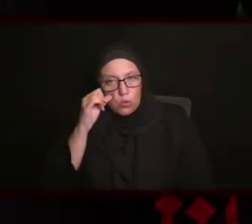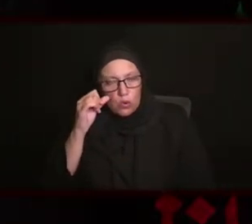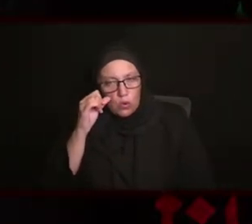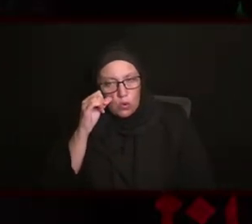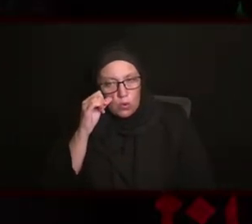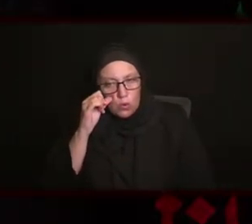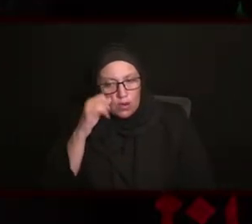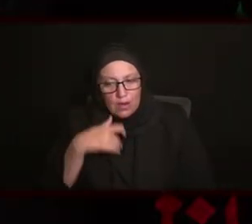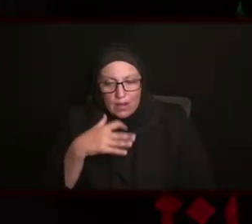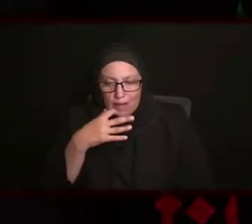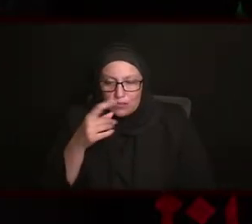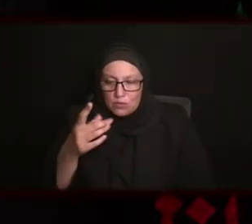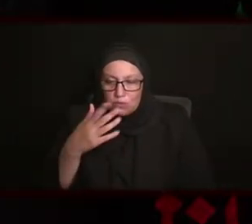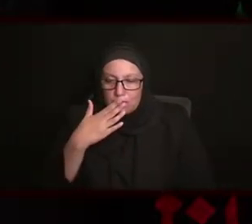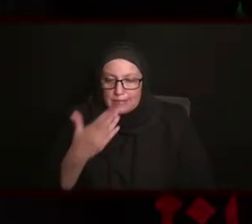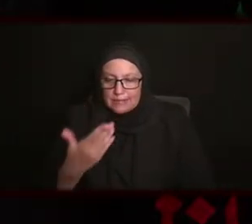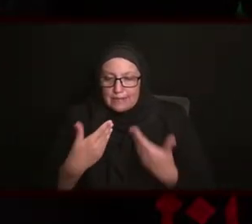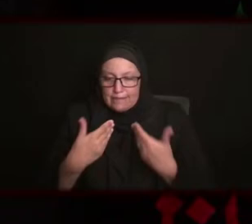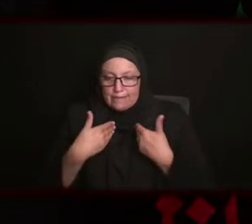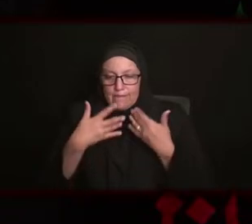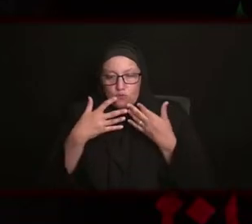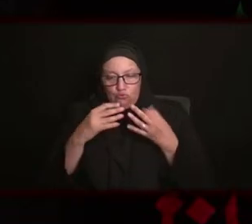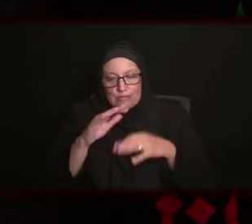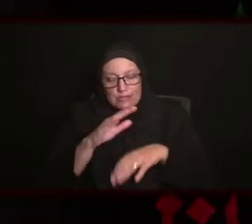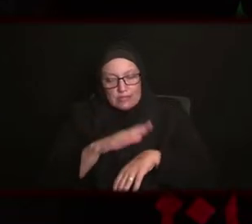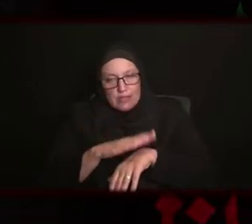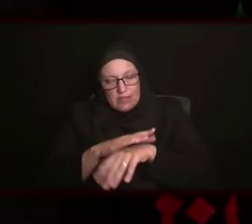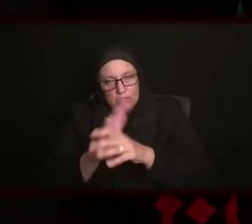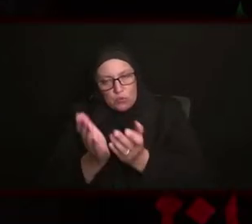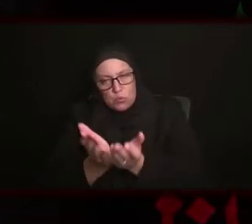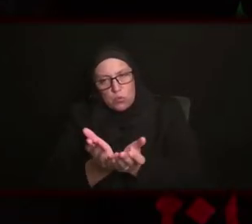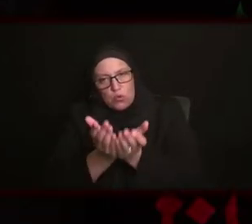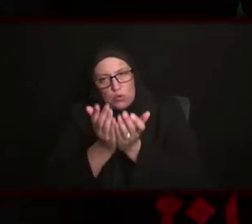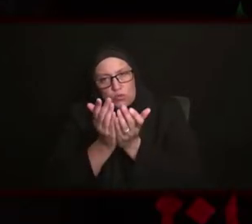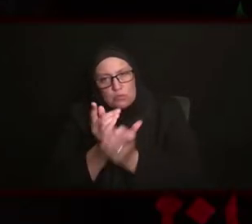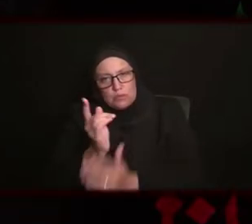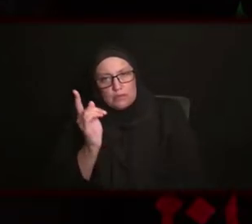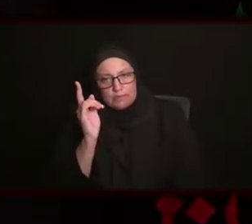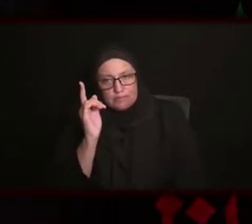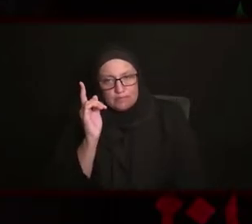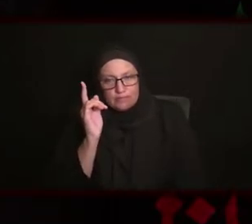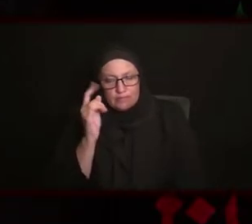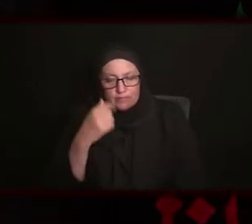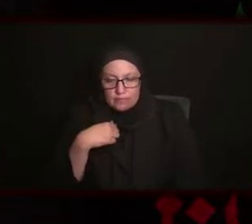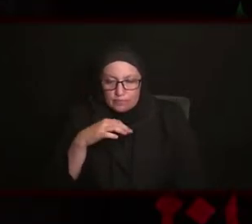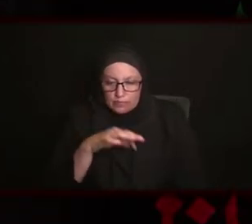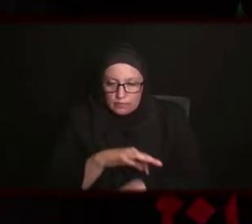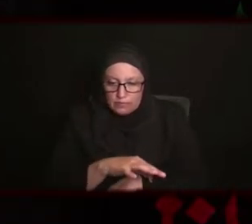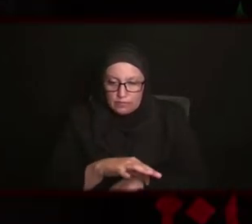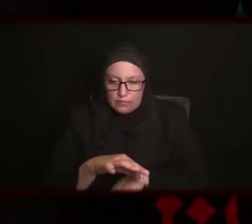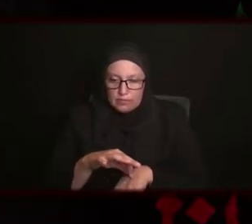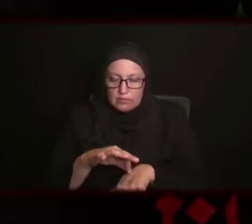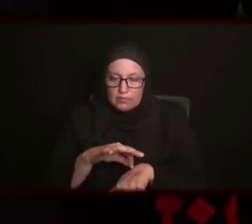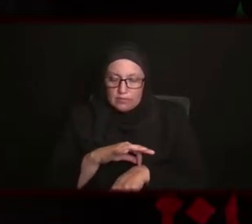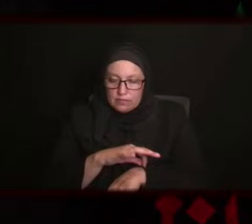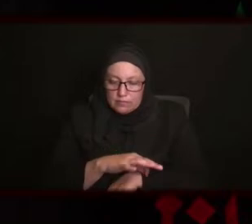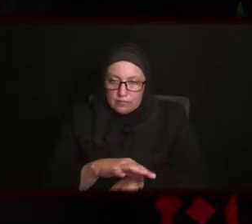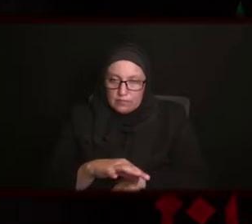time to worship you and dedicate all my hours to worshiping you, O